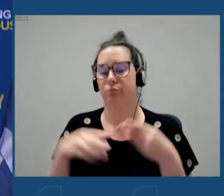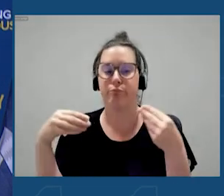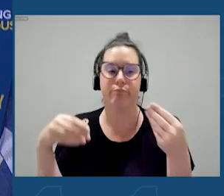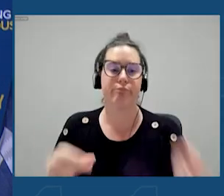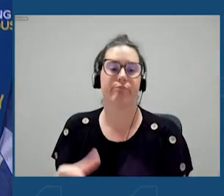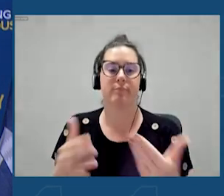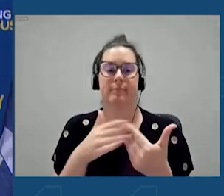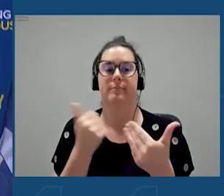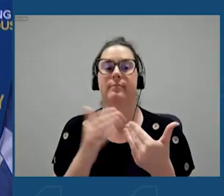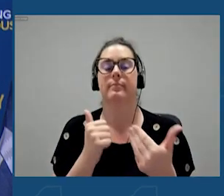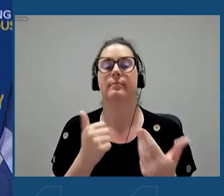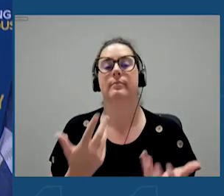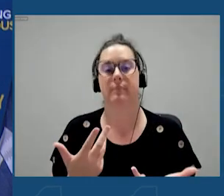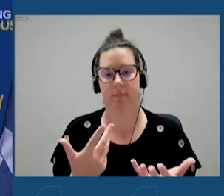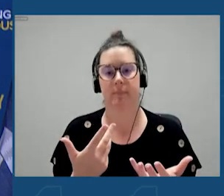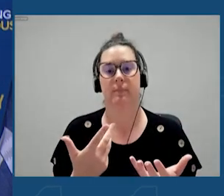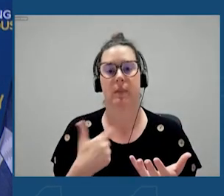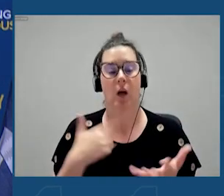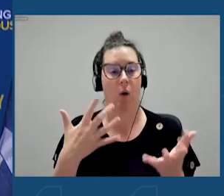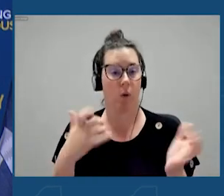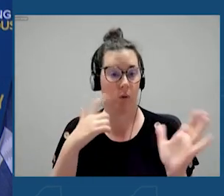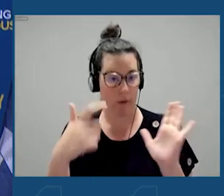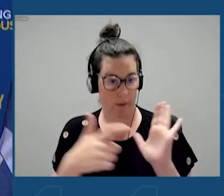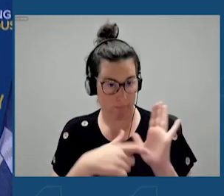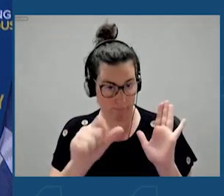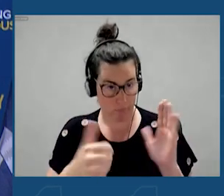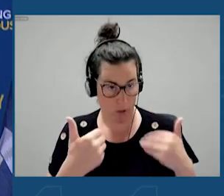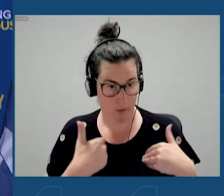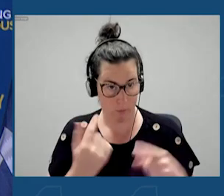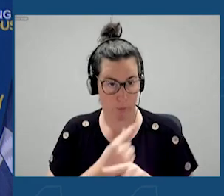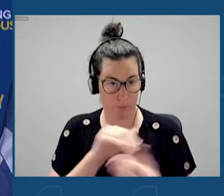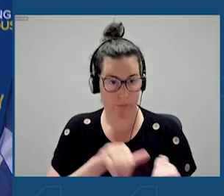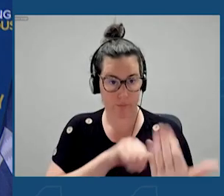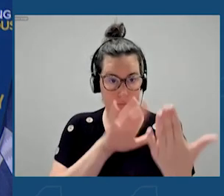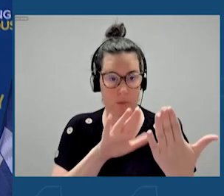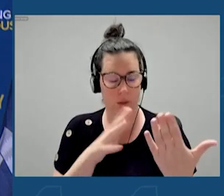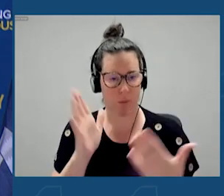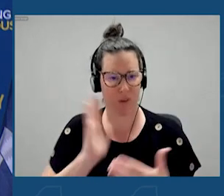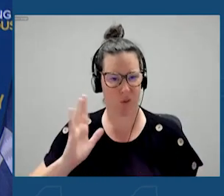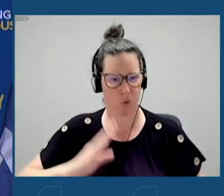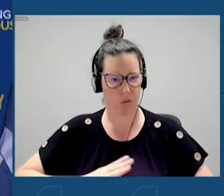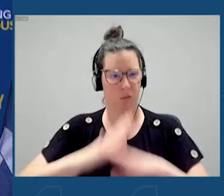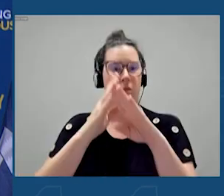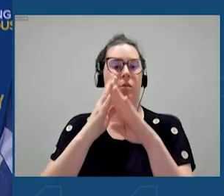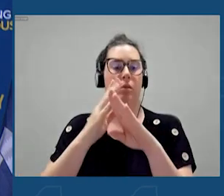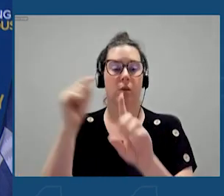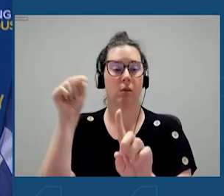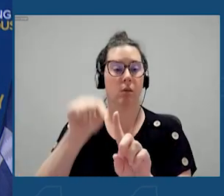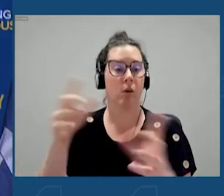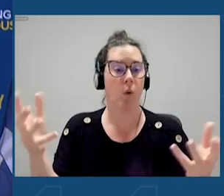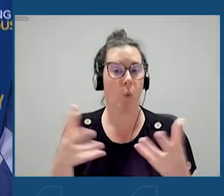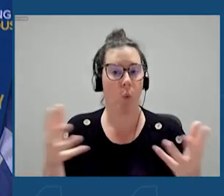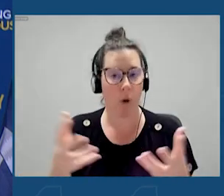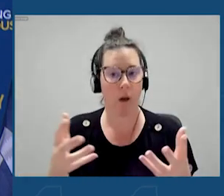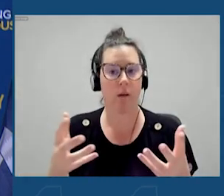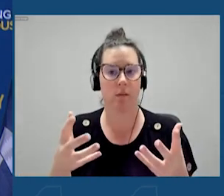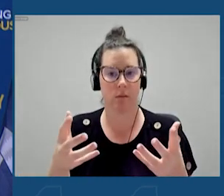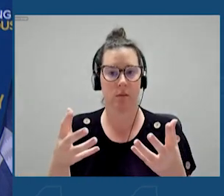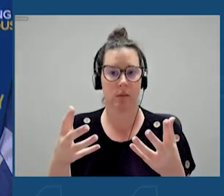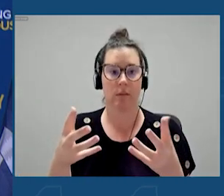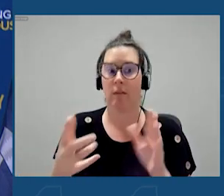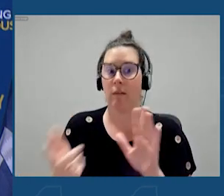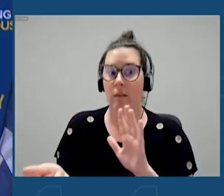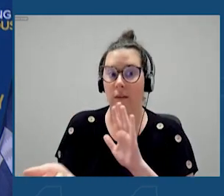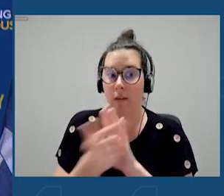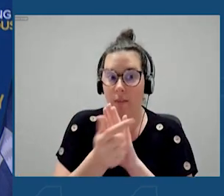want to recognize that there's a way to do this. And what has been a barrier has been the proliferation of illegal, unlicensed